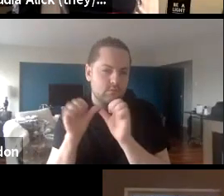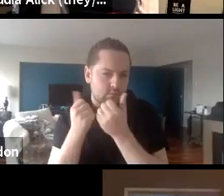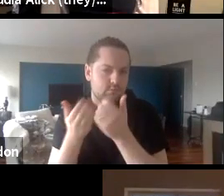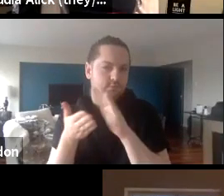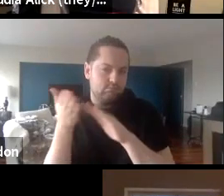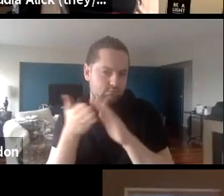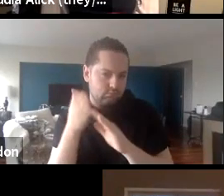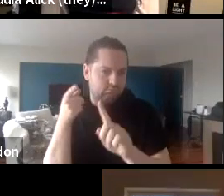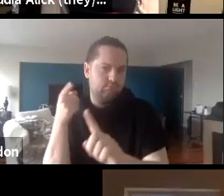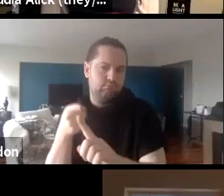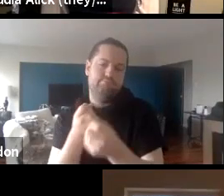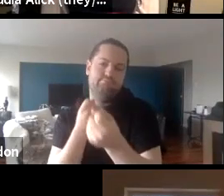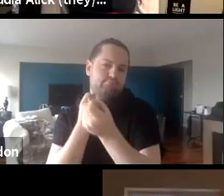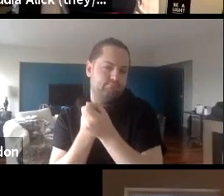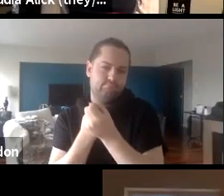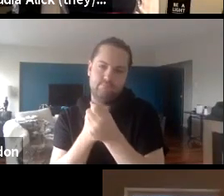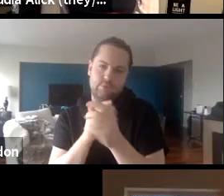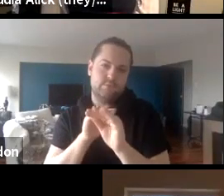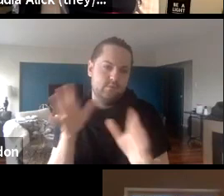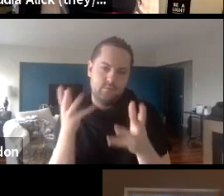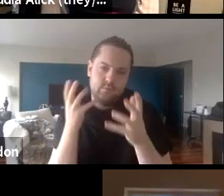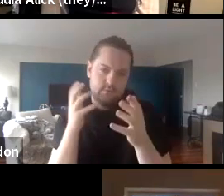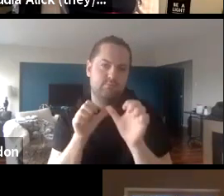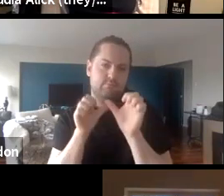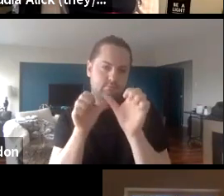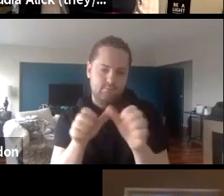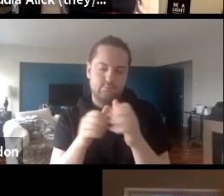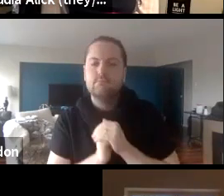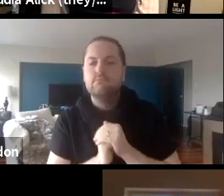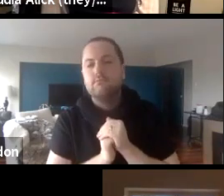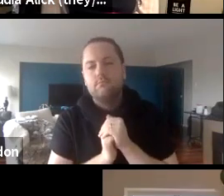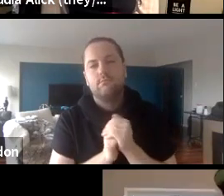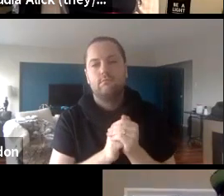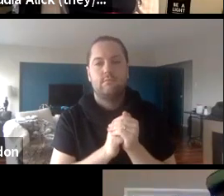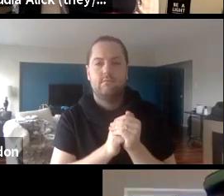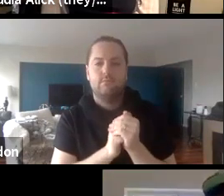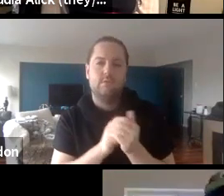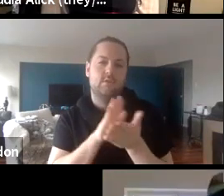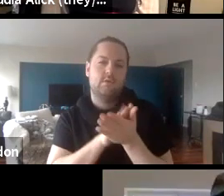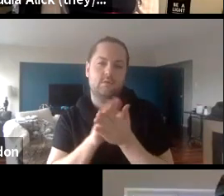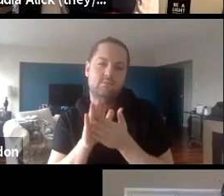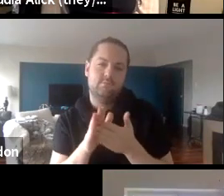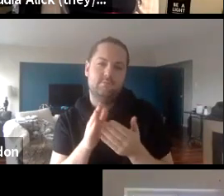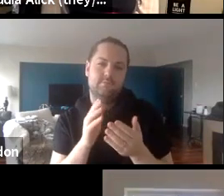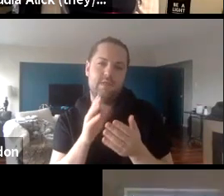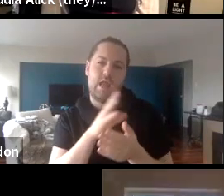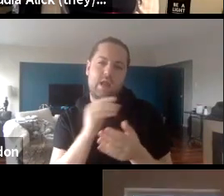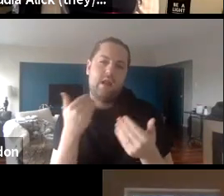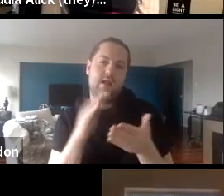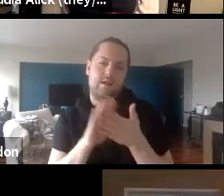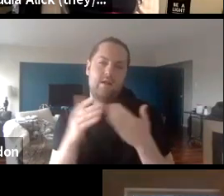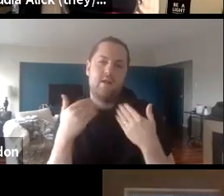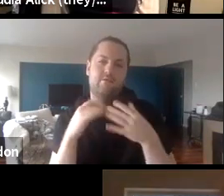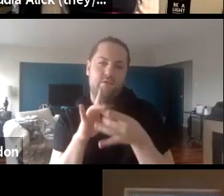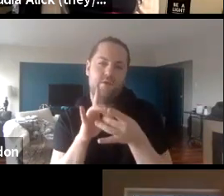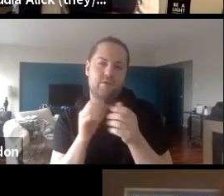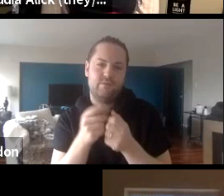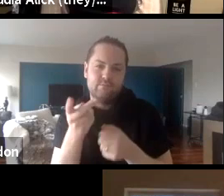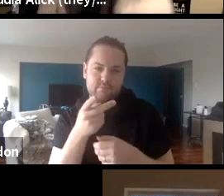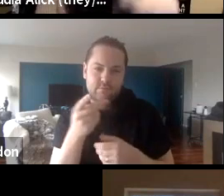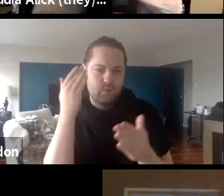them are contracted under a deaf agency specifically, and I would like to have continuity in using the same interpreters, and so